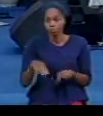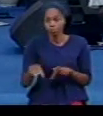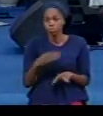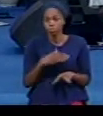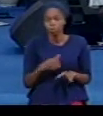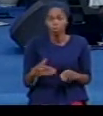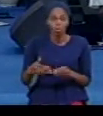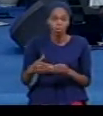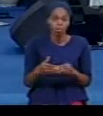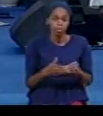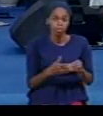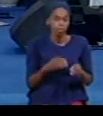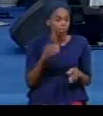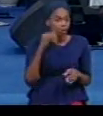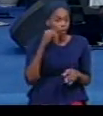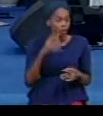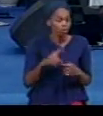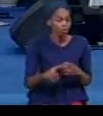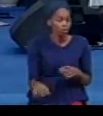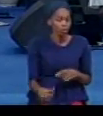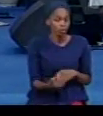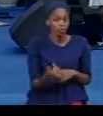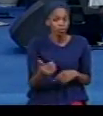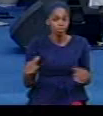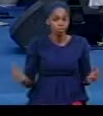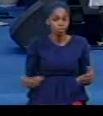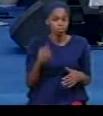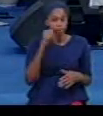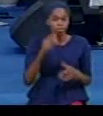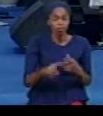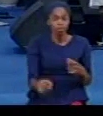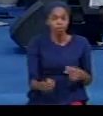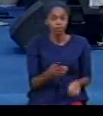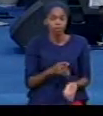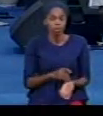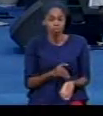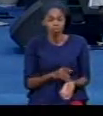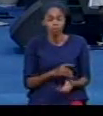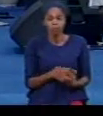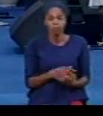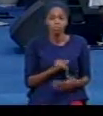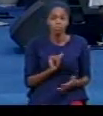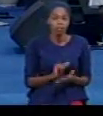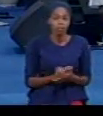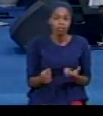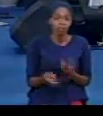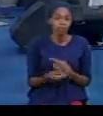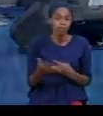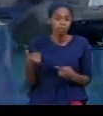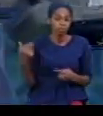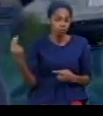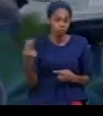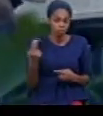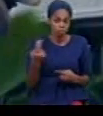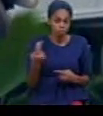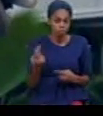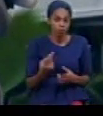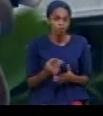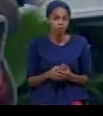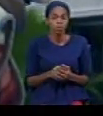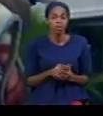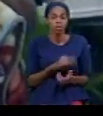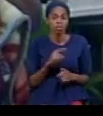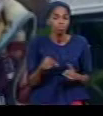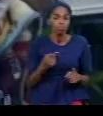another medical doctor. At the end of the day, and that day was the, on Thursday, when GS was to have a program